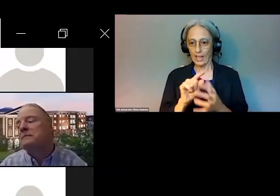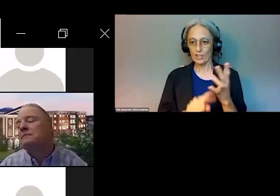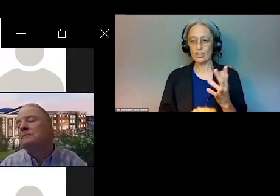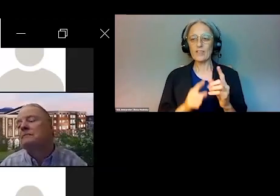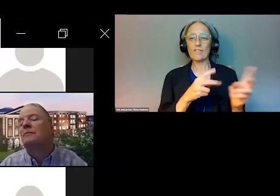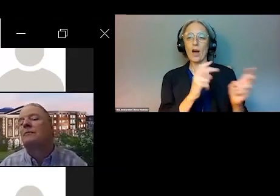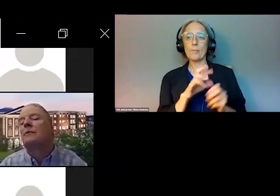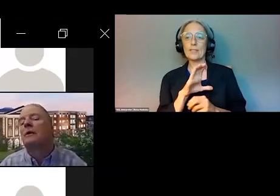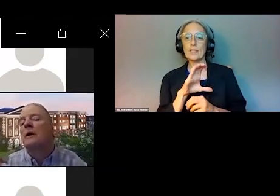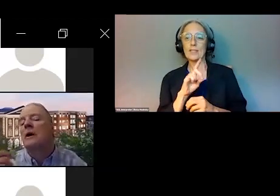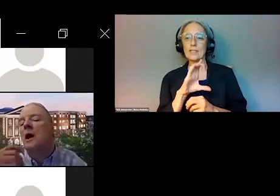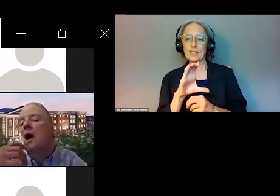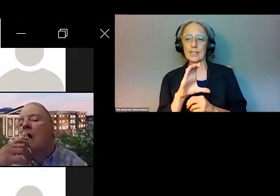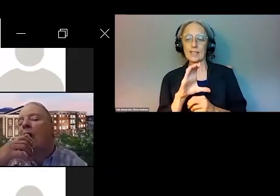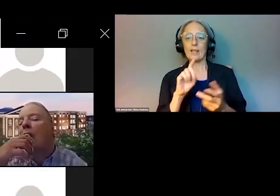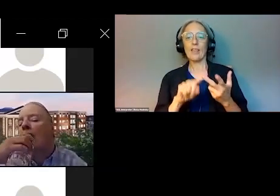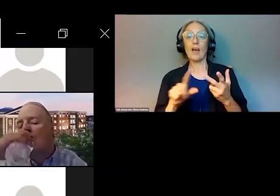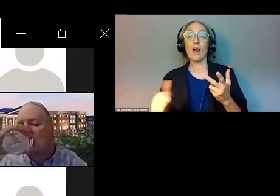measures from PROMIS.